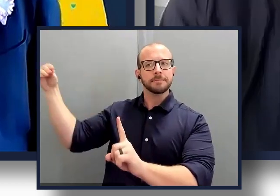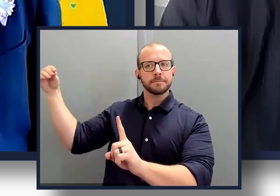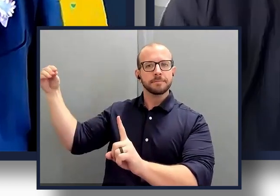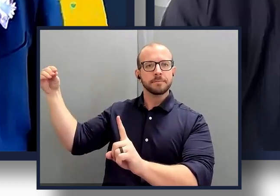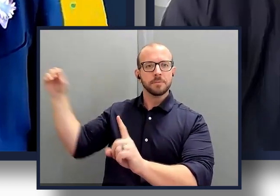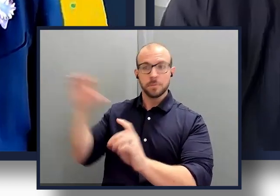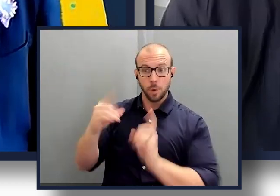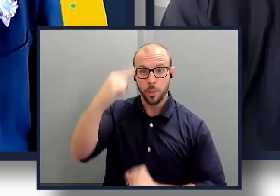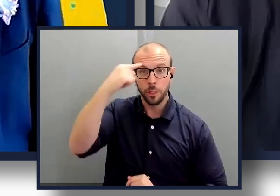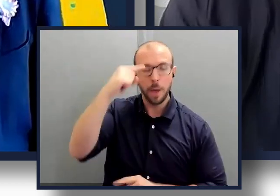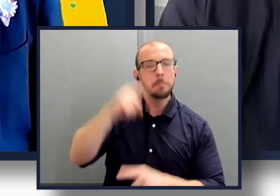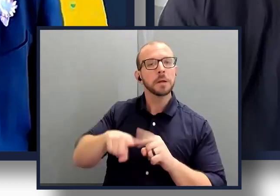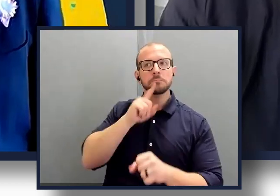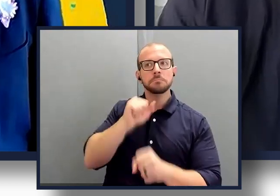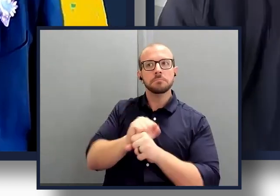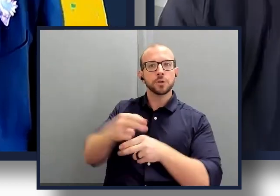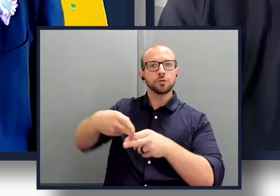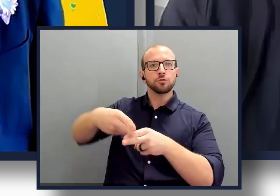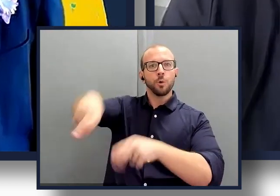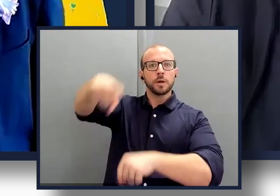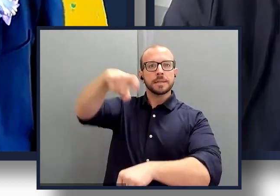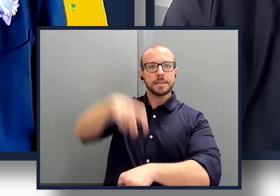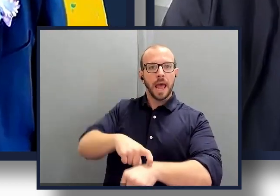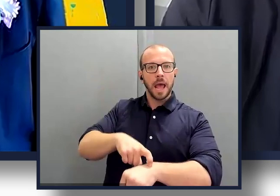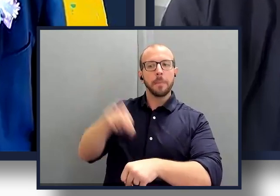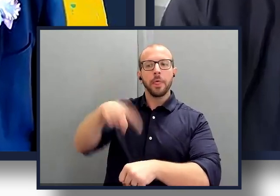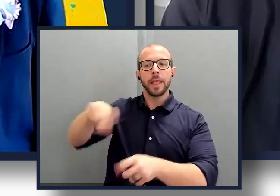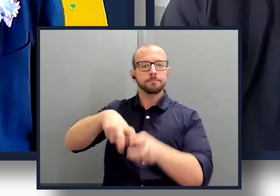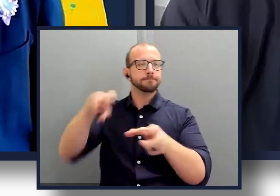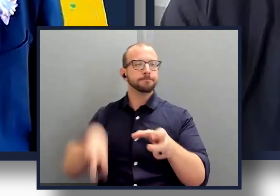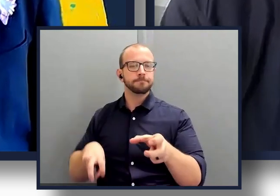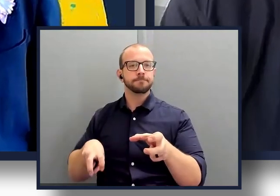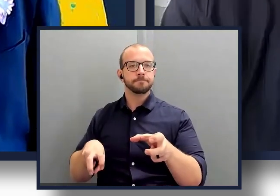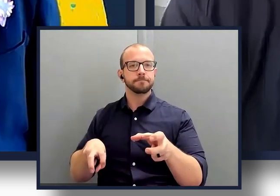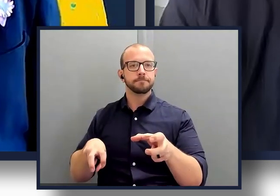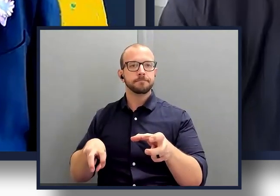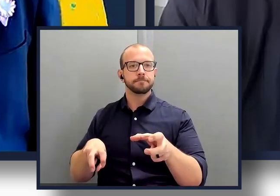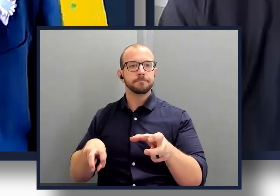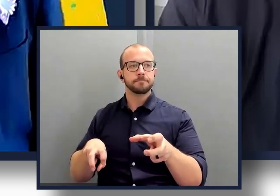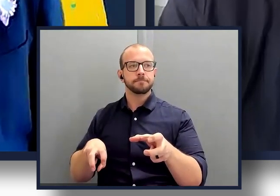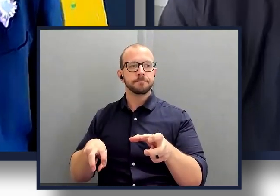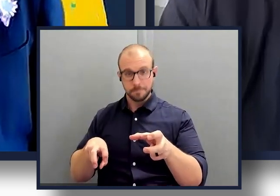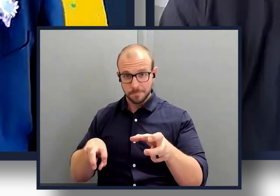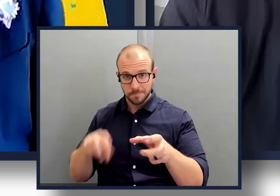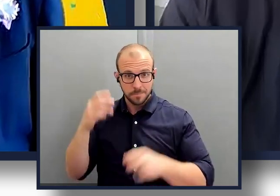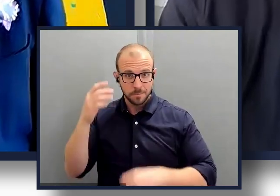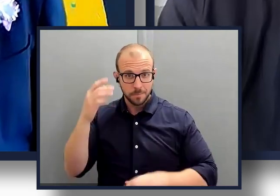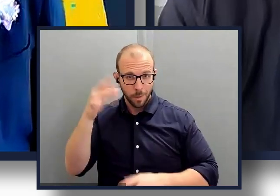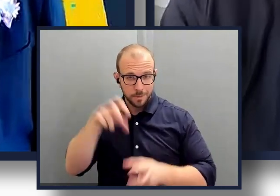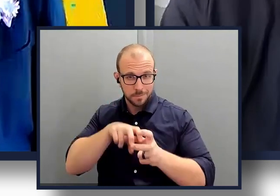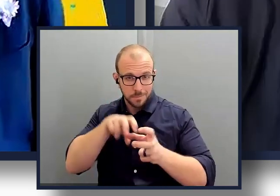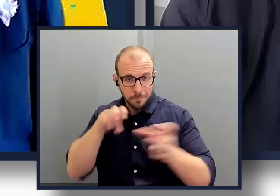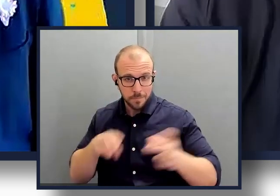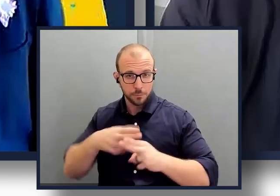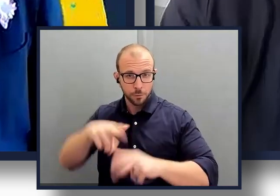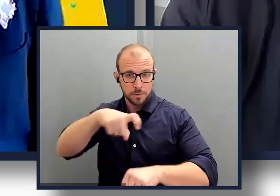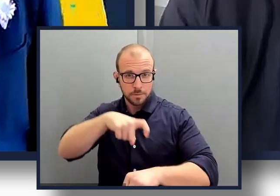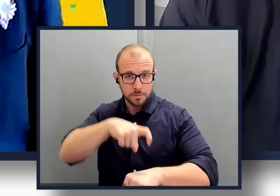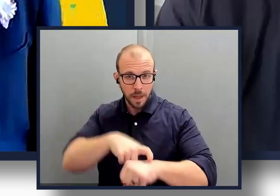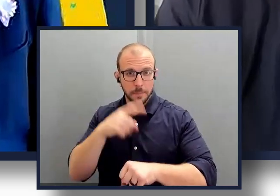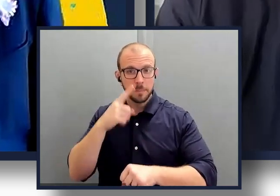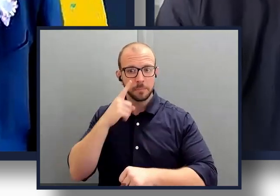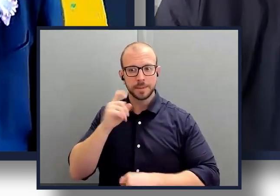relatively short period of time, they stepped down. And they stepped down because once their